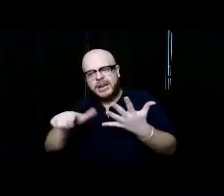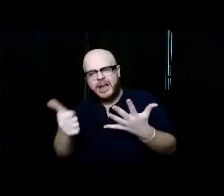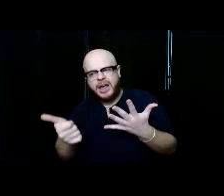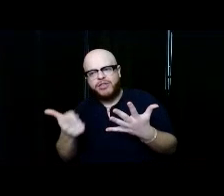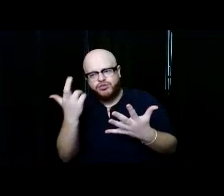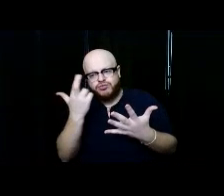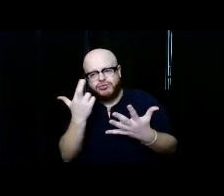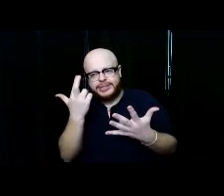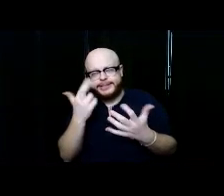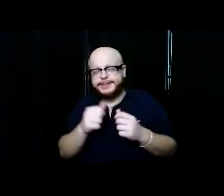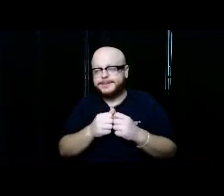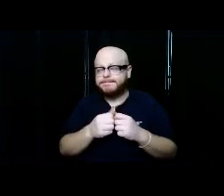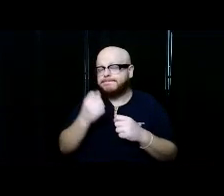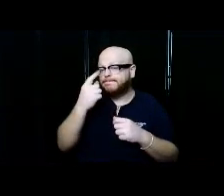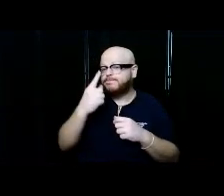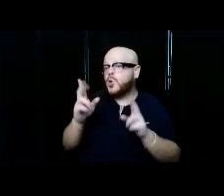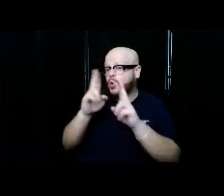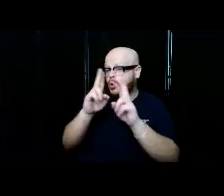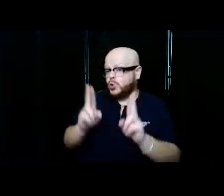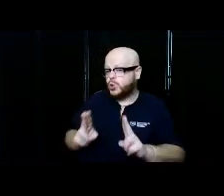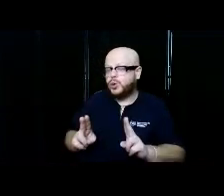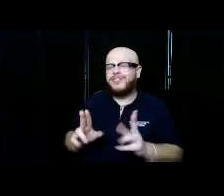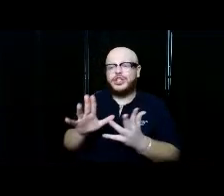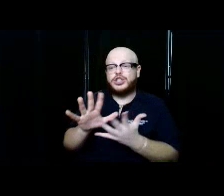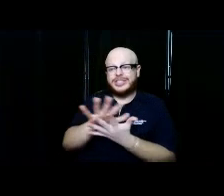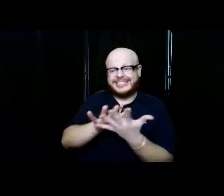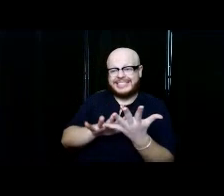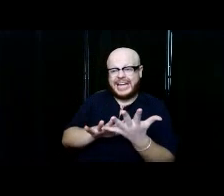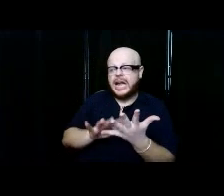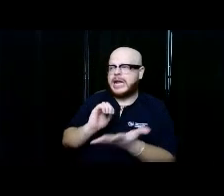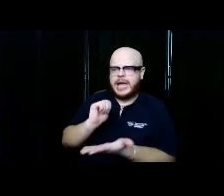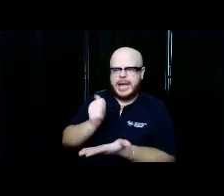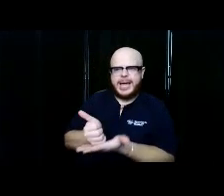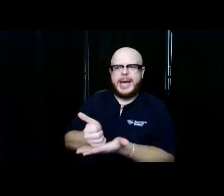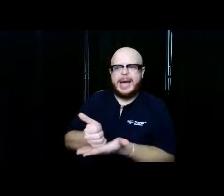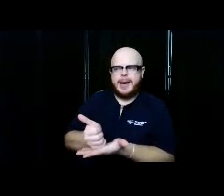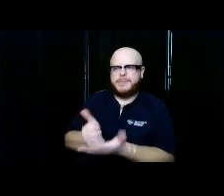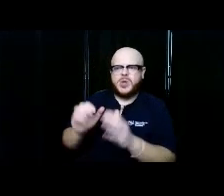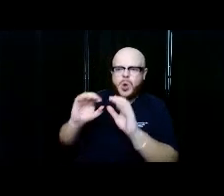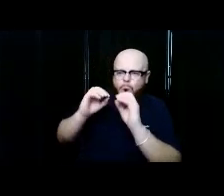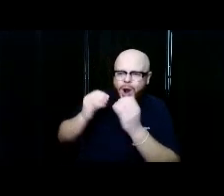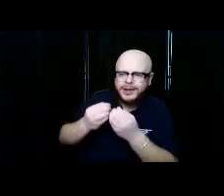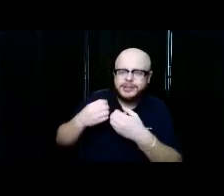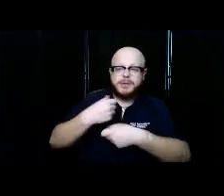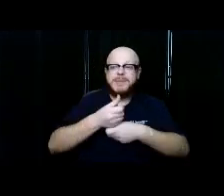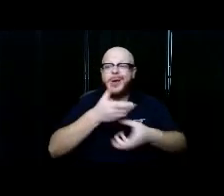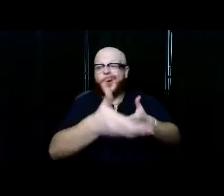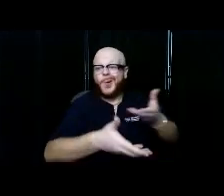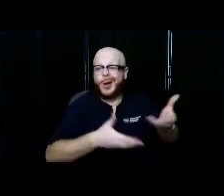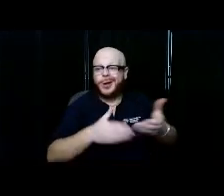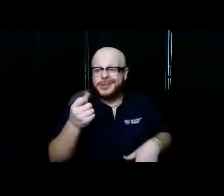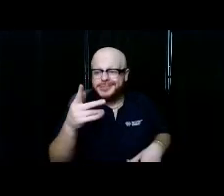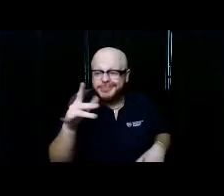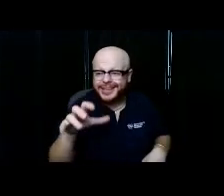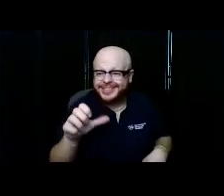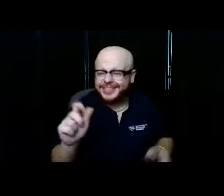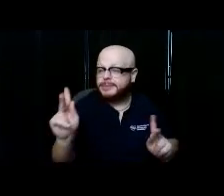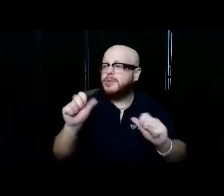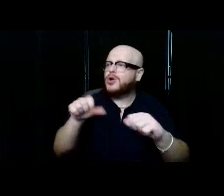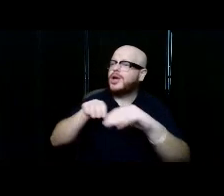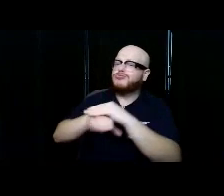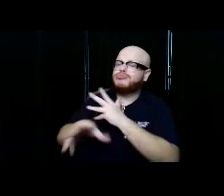universal design can help organizations create welcoming spaces where visitors can obtain information, engage in activities of interest, and